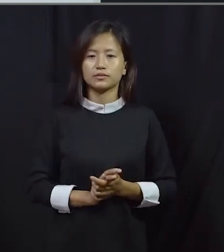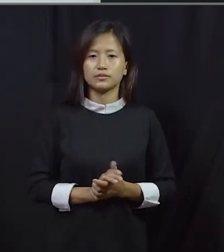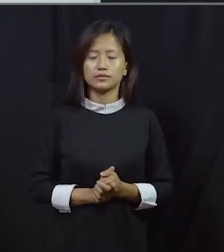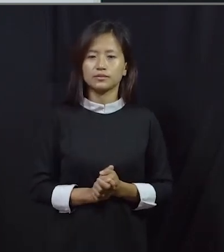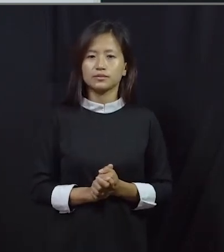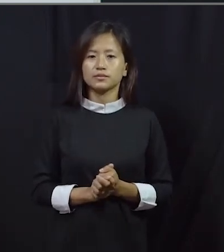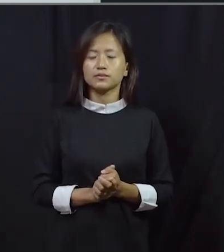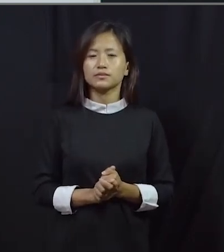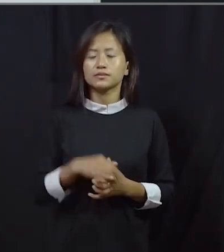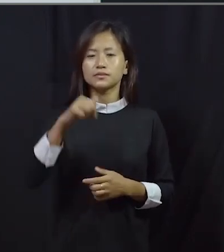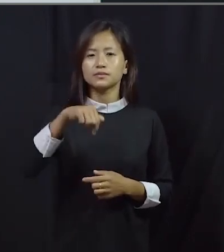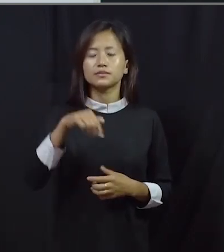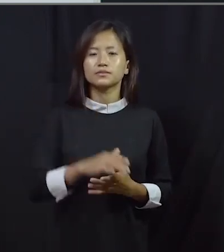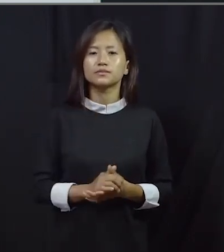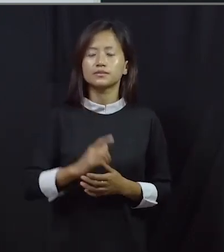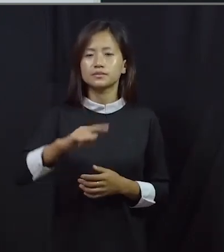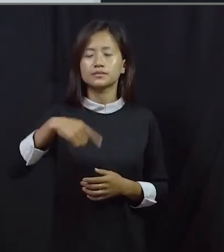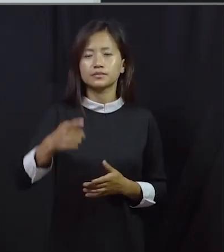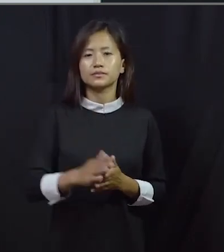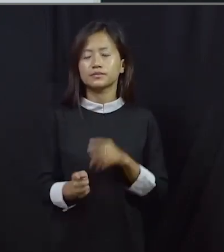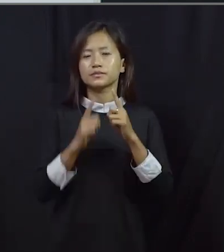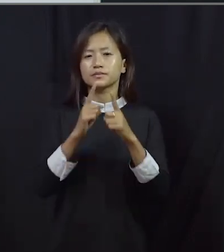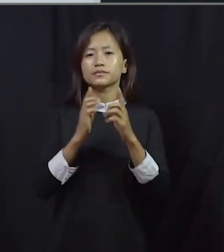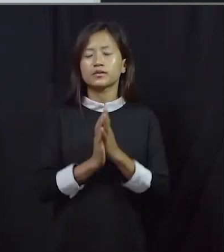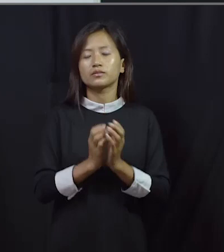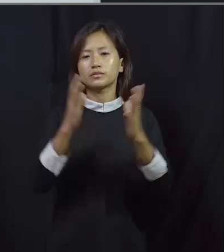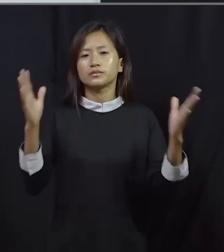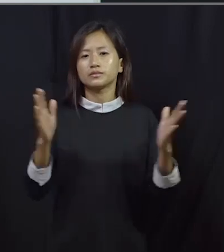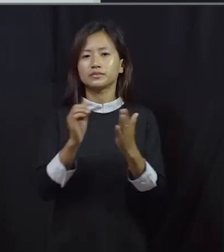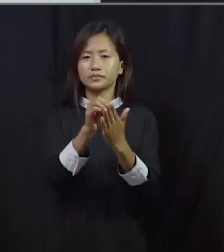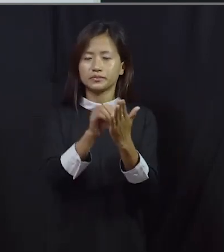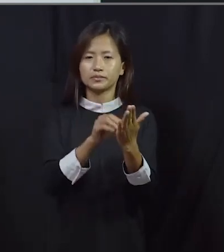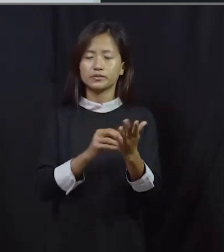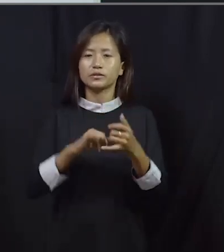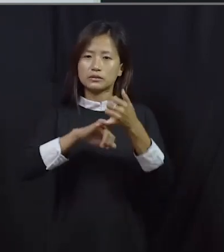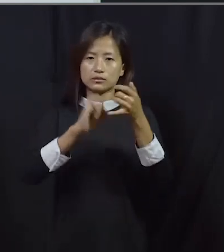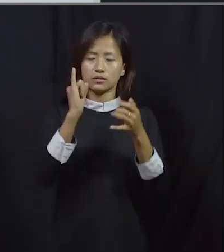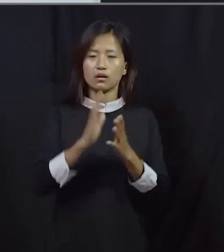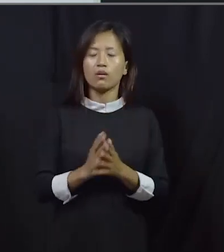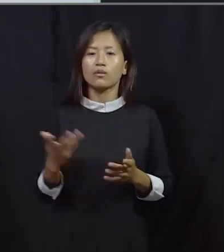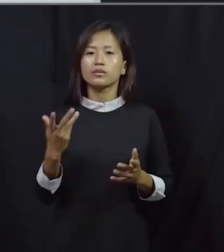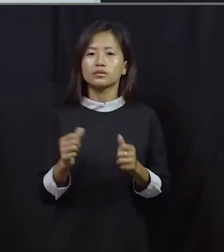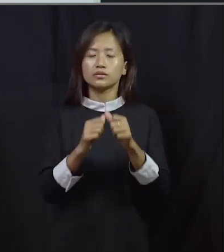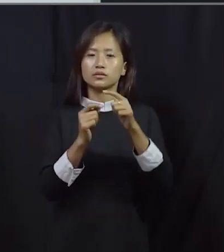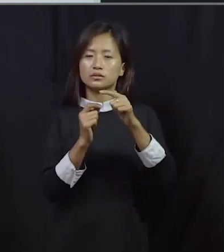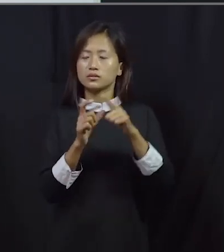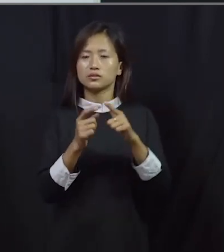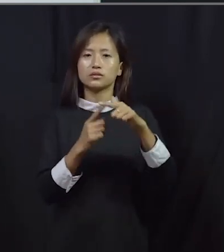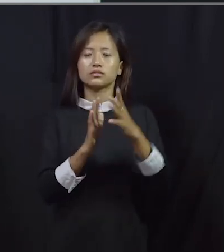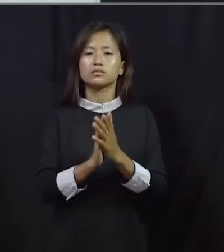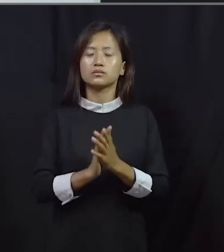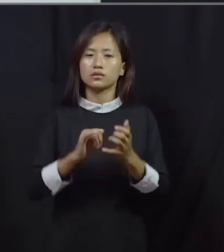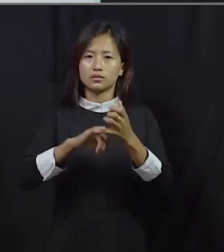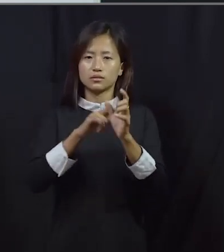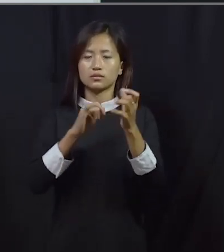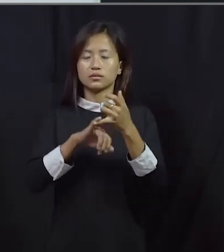Okay. So now, next, we'll discuss more detail in SI, why they have adopted that particular system of unit, that SI system